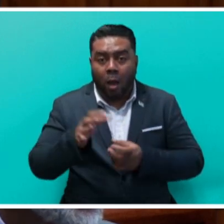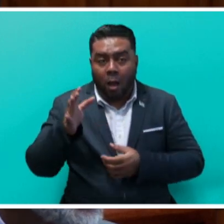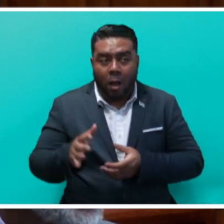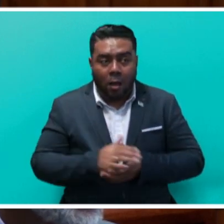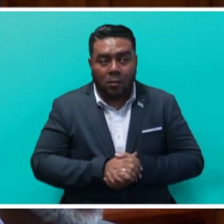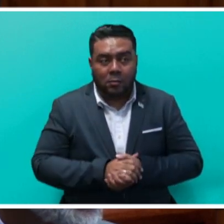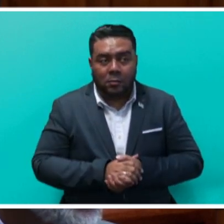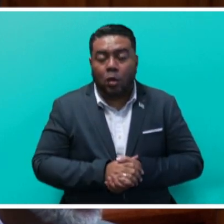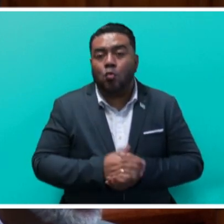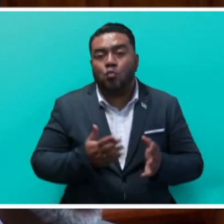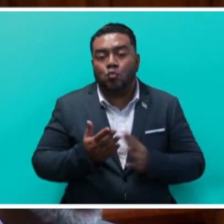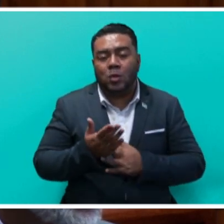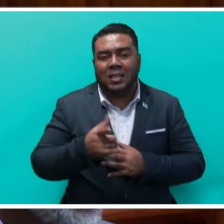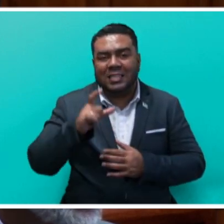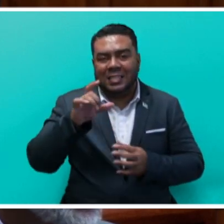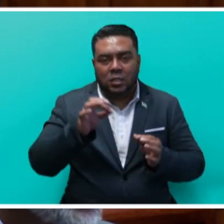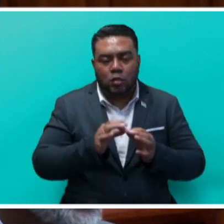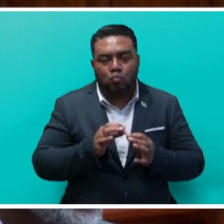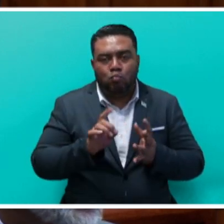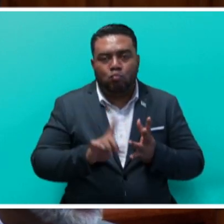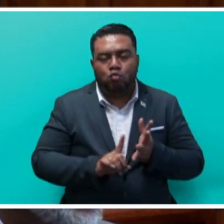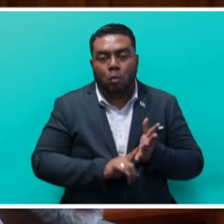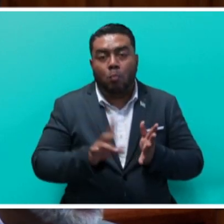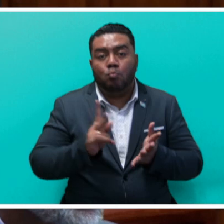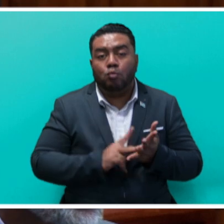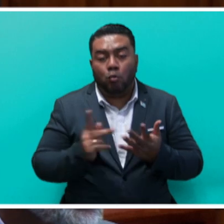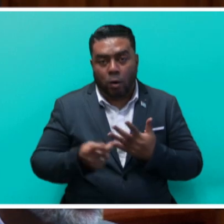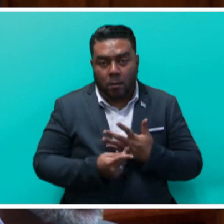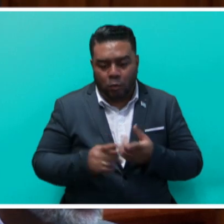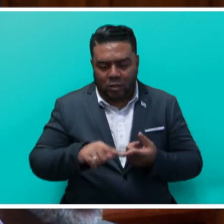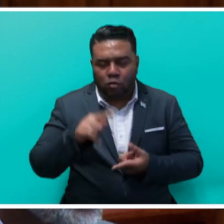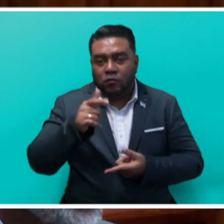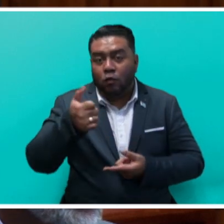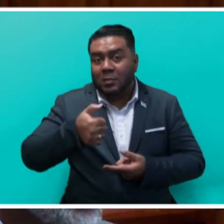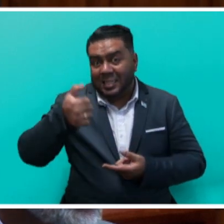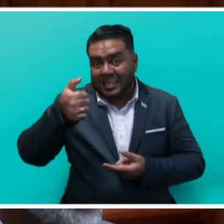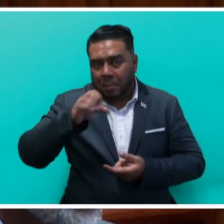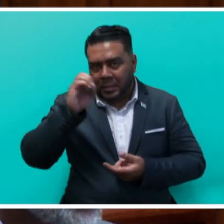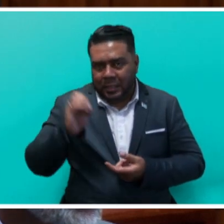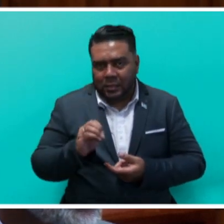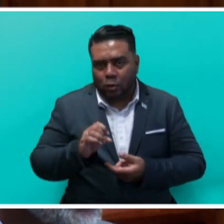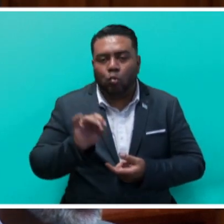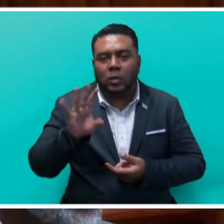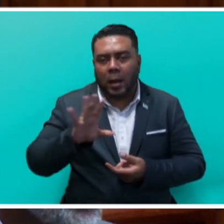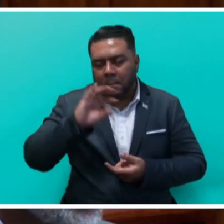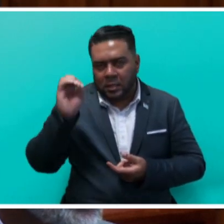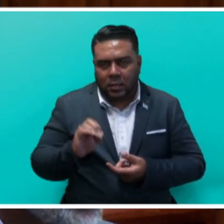through the CBU program was increased from 6% to